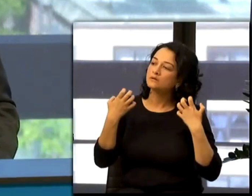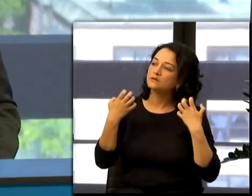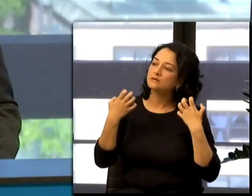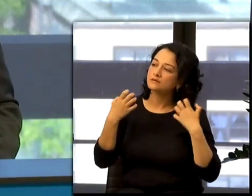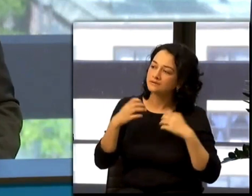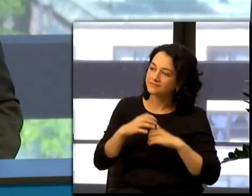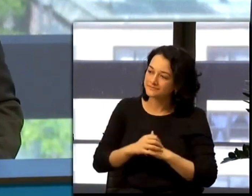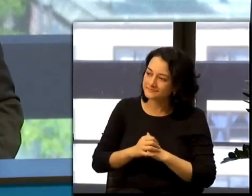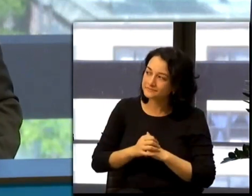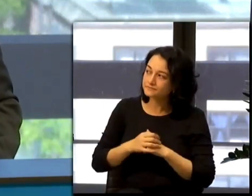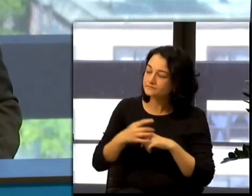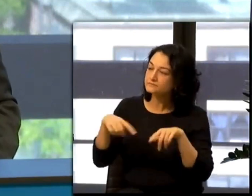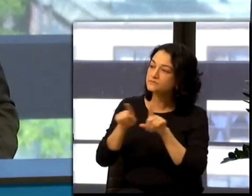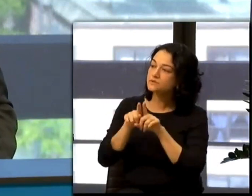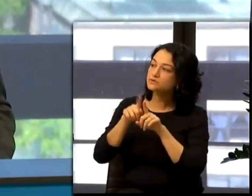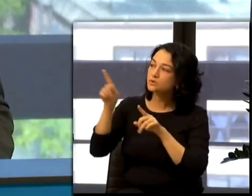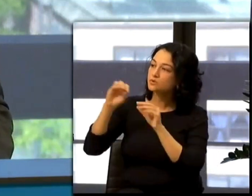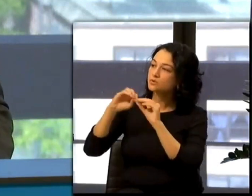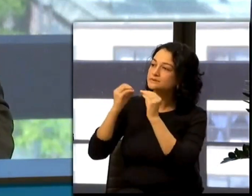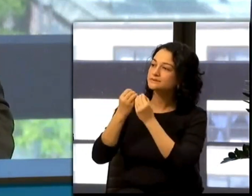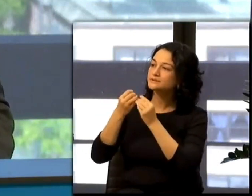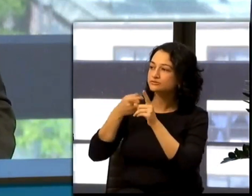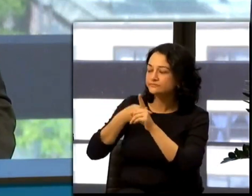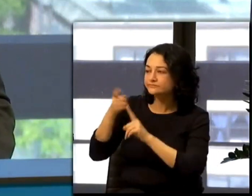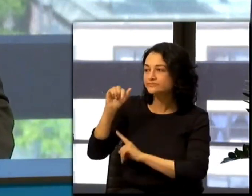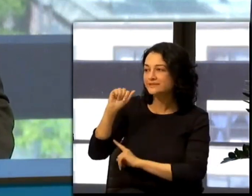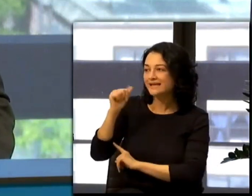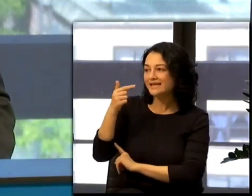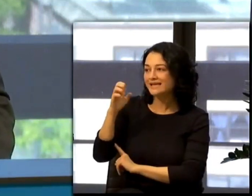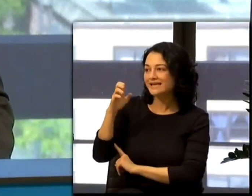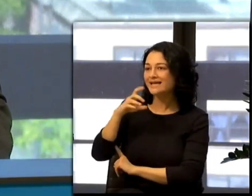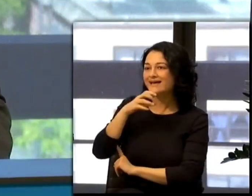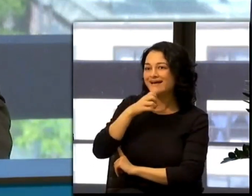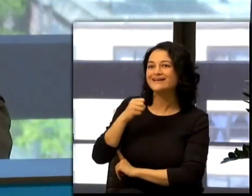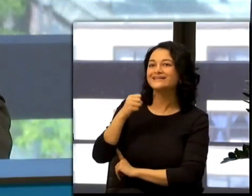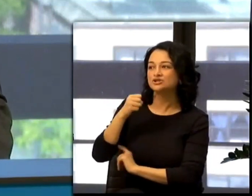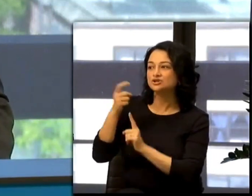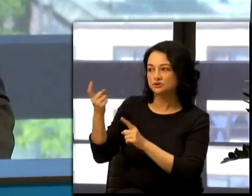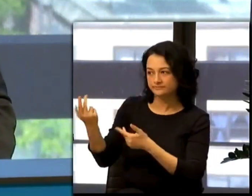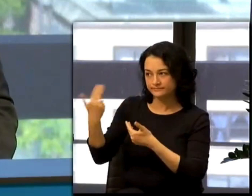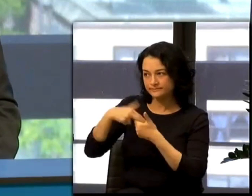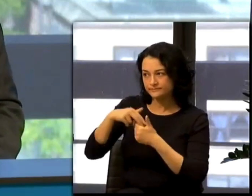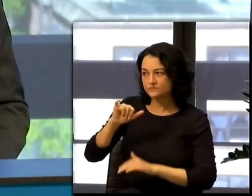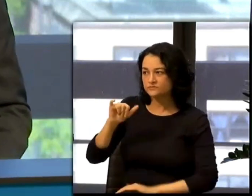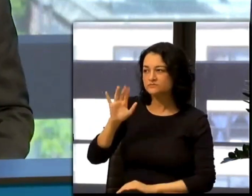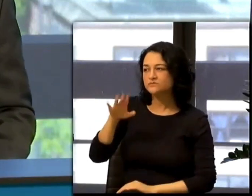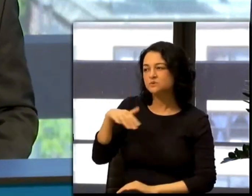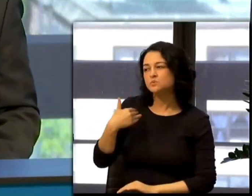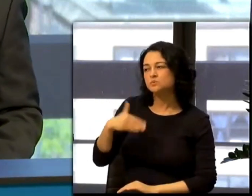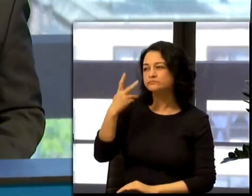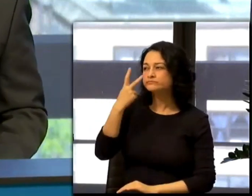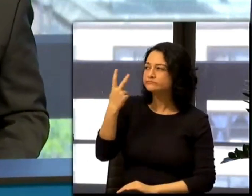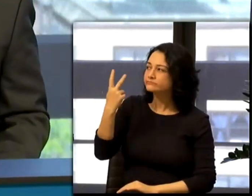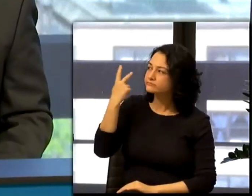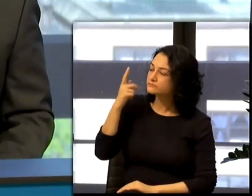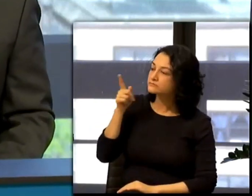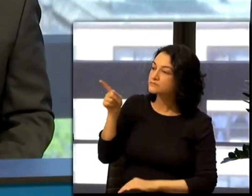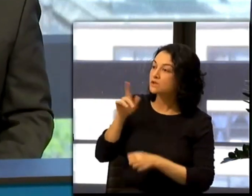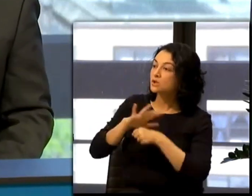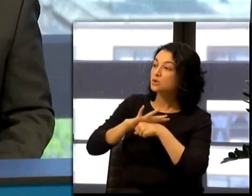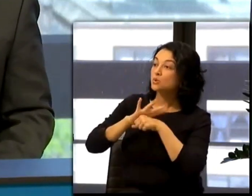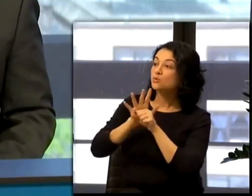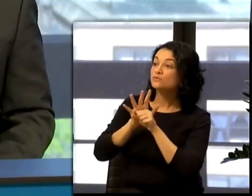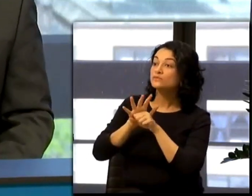COVID tragically reinforced the powerful synergies between aging and disability, but